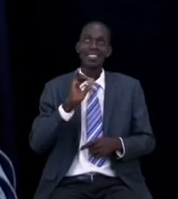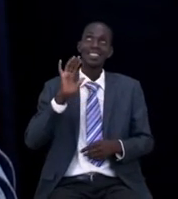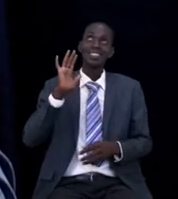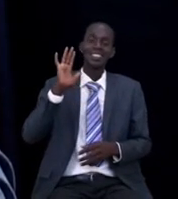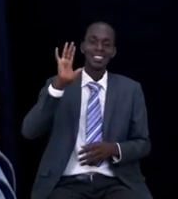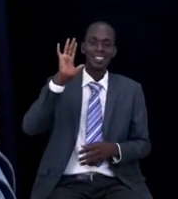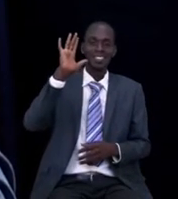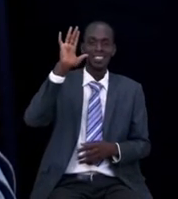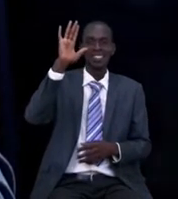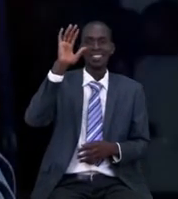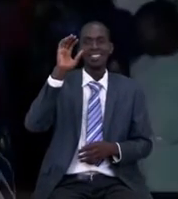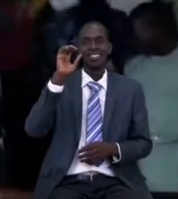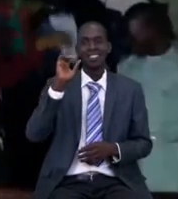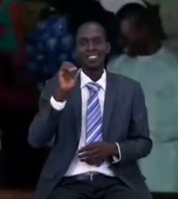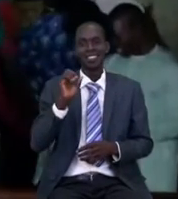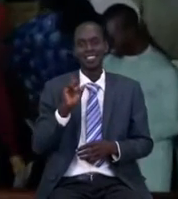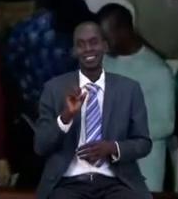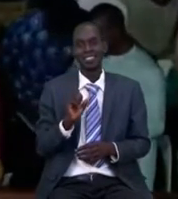nakane.